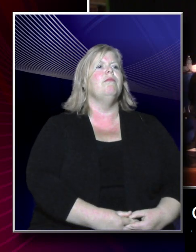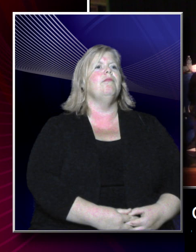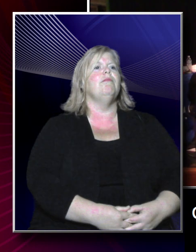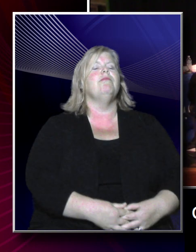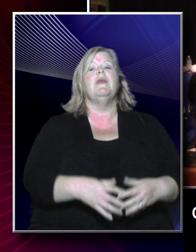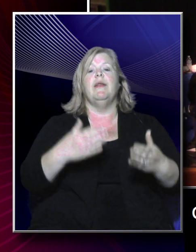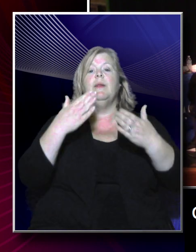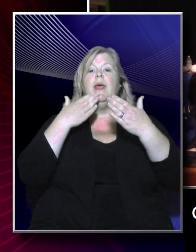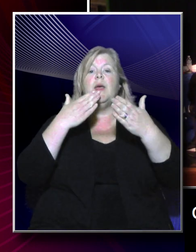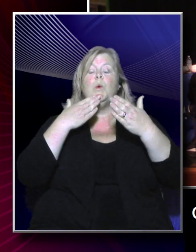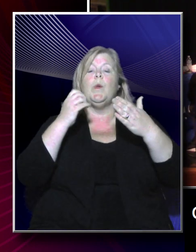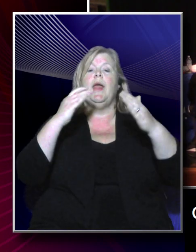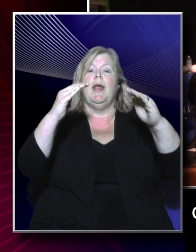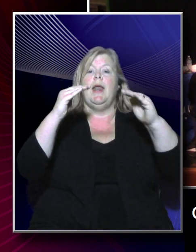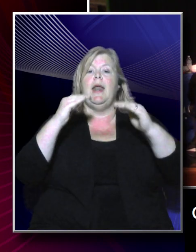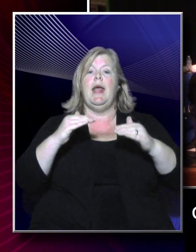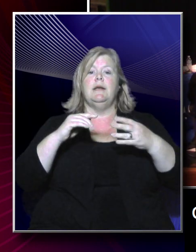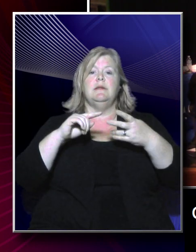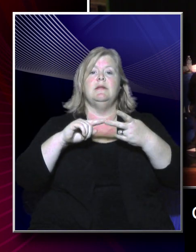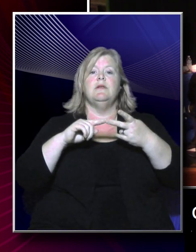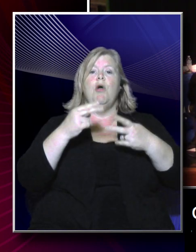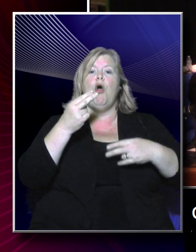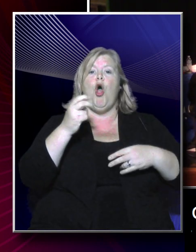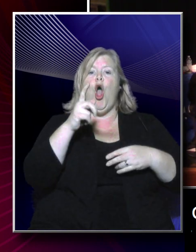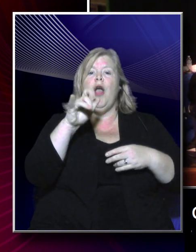Thank you. Next is Harvey Goodstein.